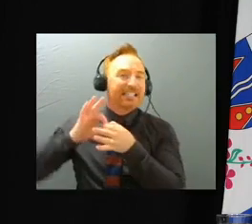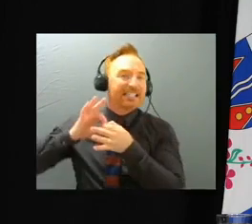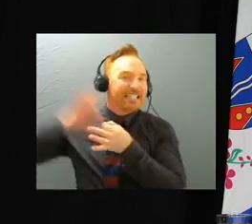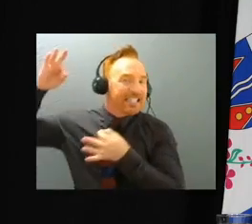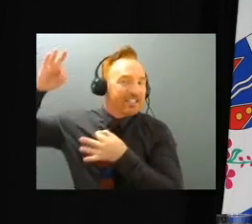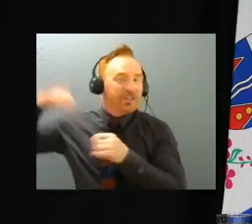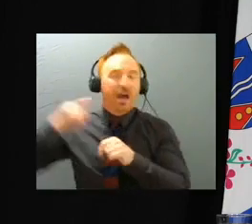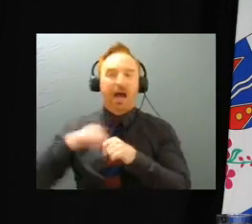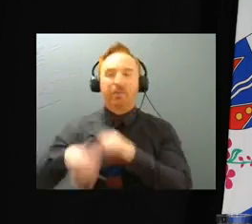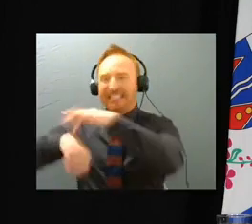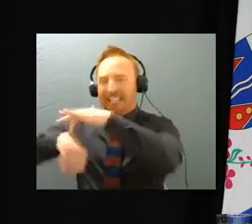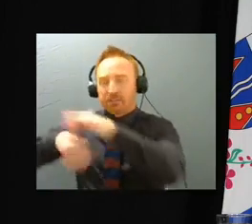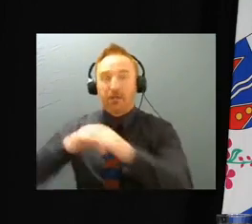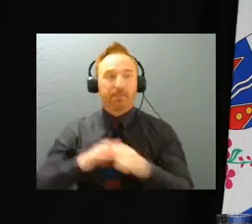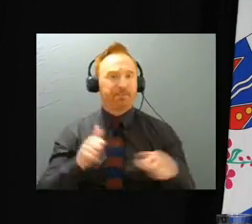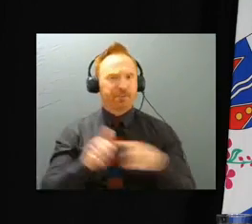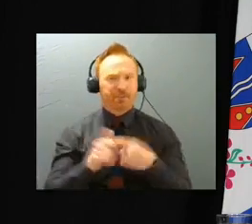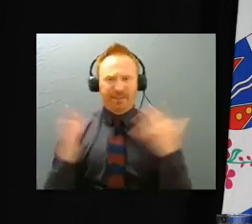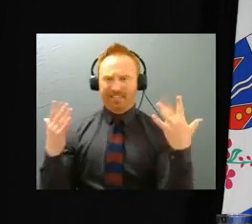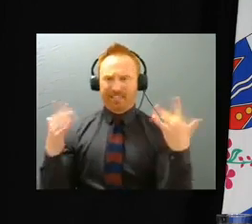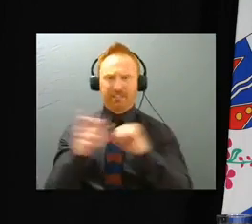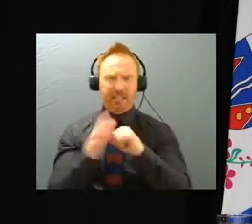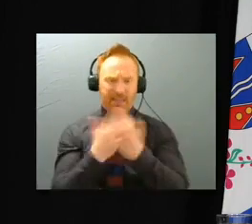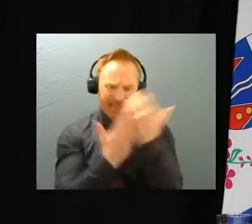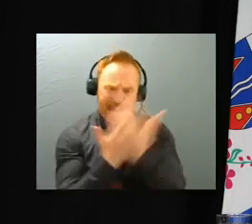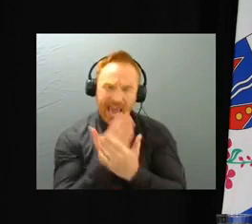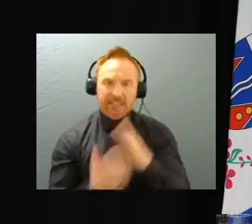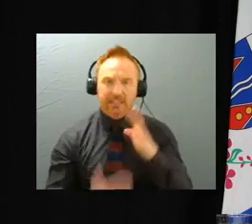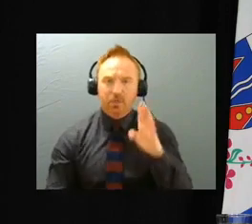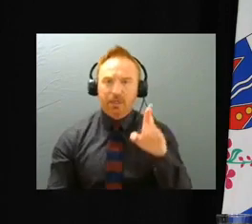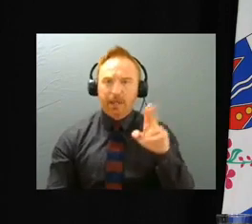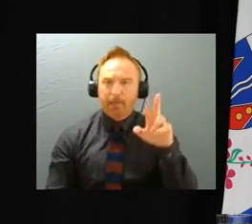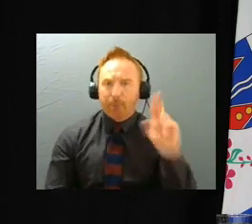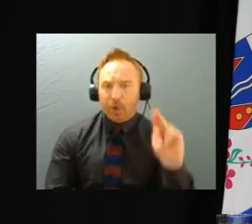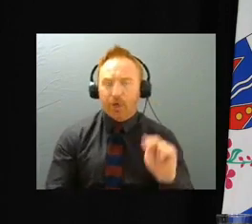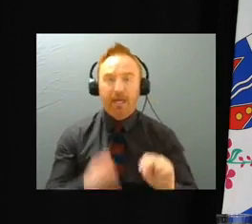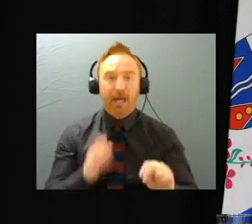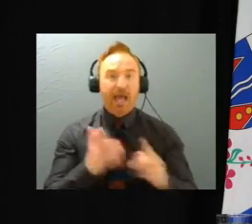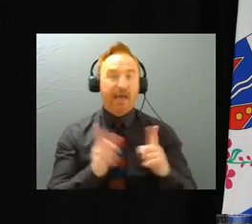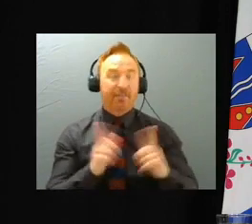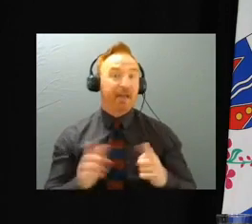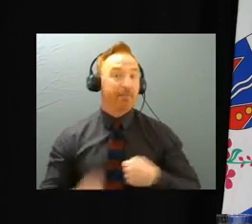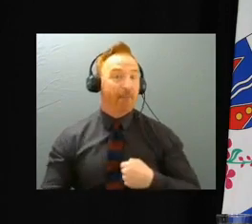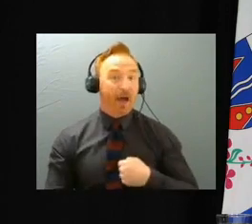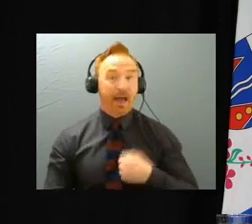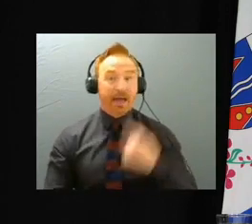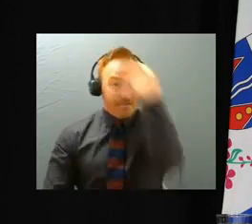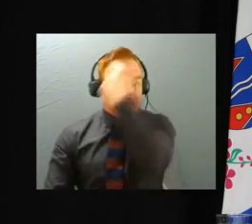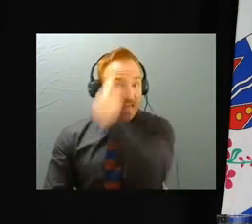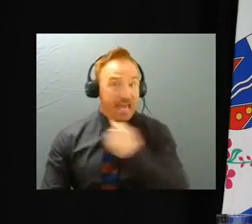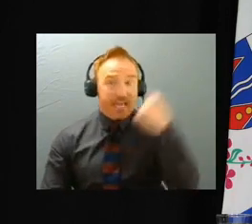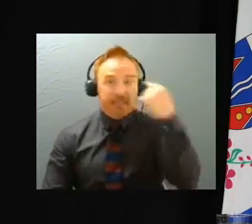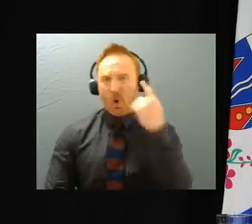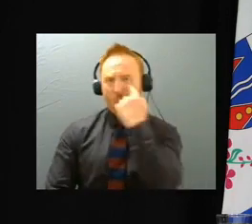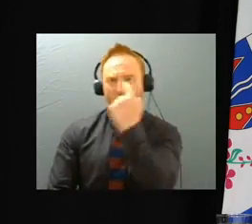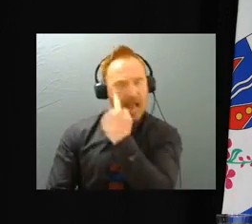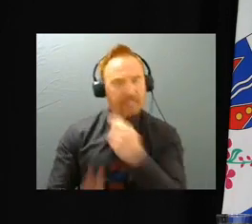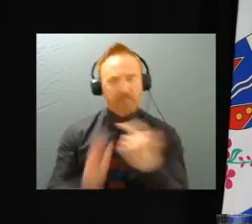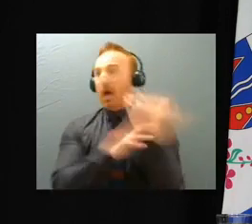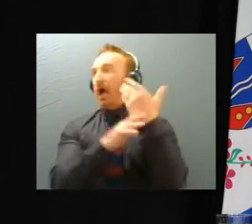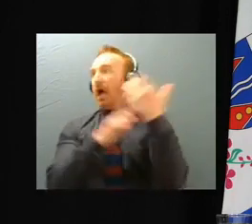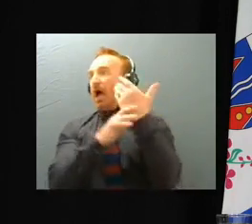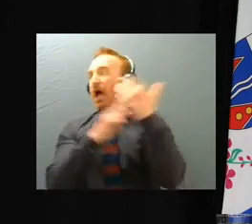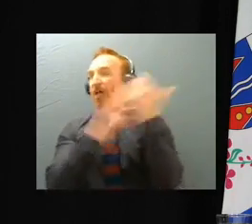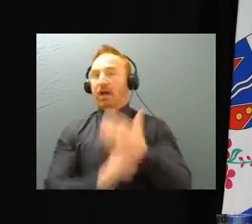would burn. In turn, quickly my face or my eyes would react as soon as I touched them. The fine pepper had